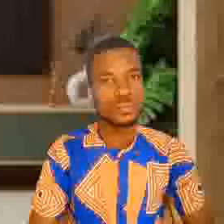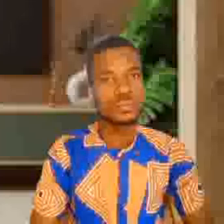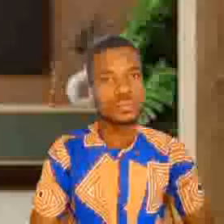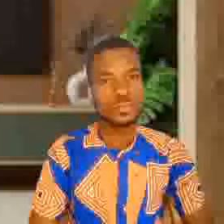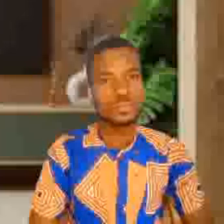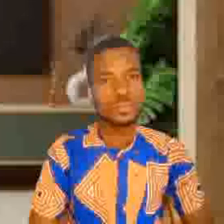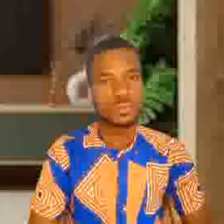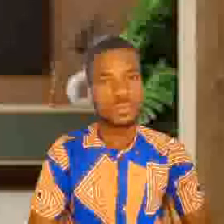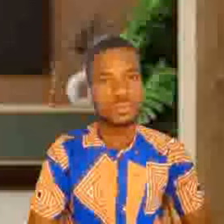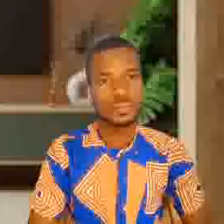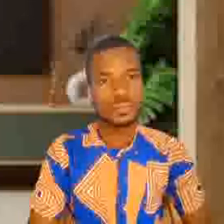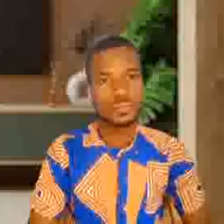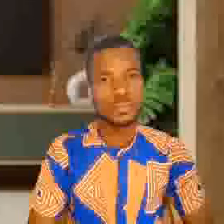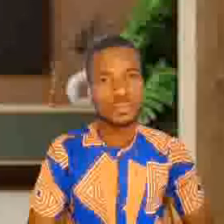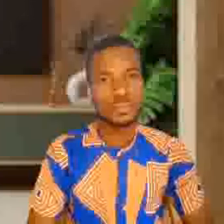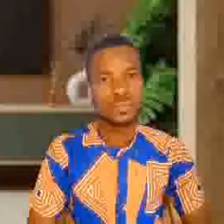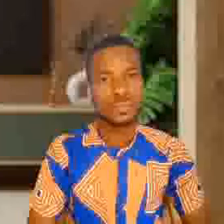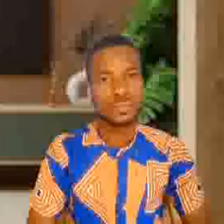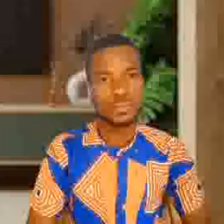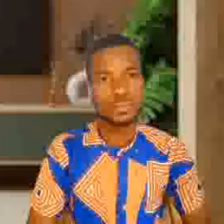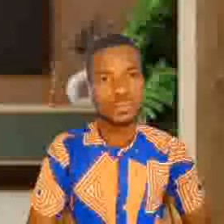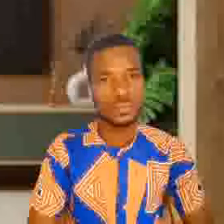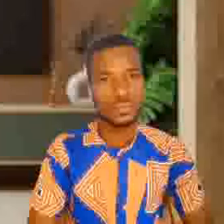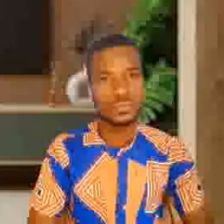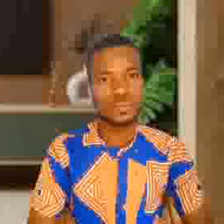are not ready for that challenge, don't worry. It's not for everybody.